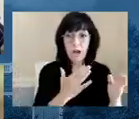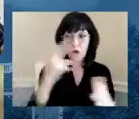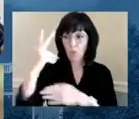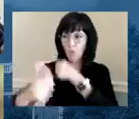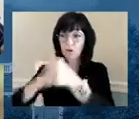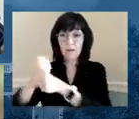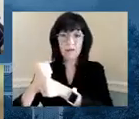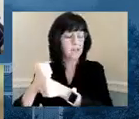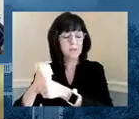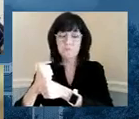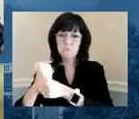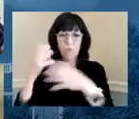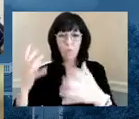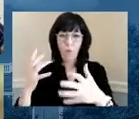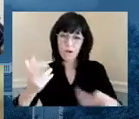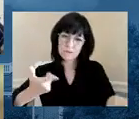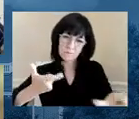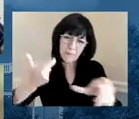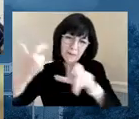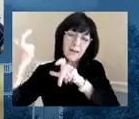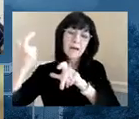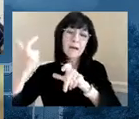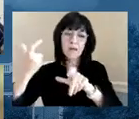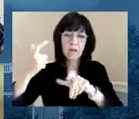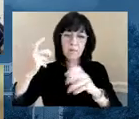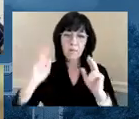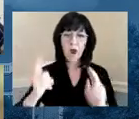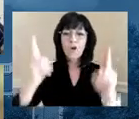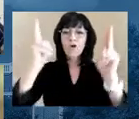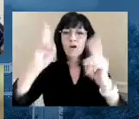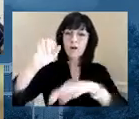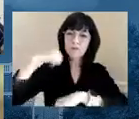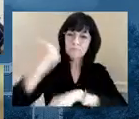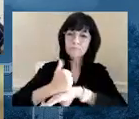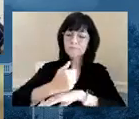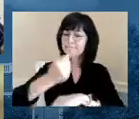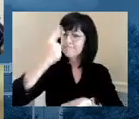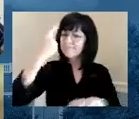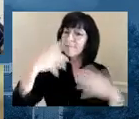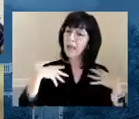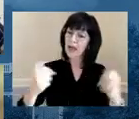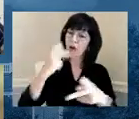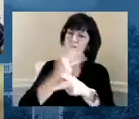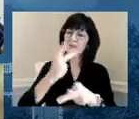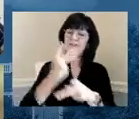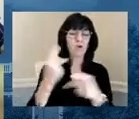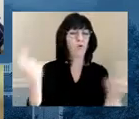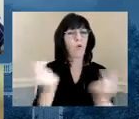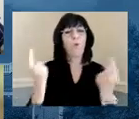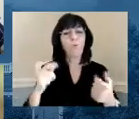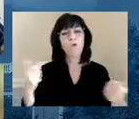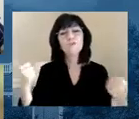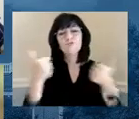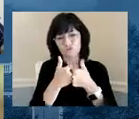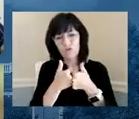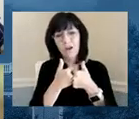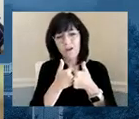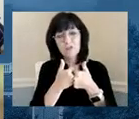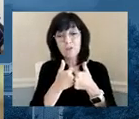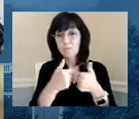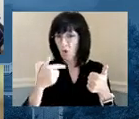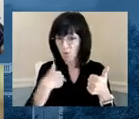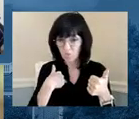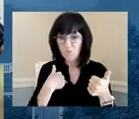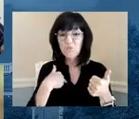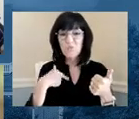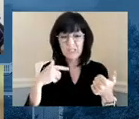you noted, Governor, behavioral health access is always a challenge, but we have data showing that patients are much more likely to show